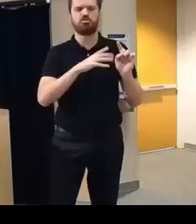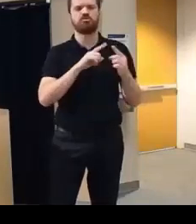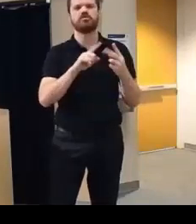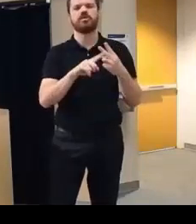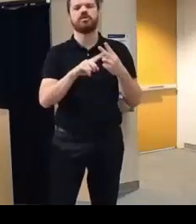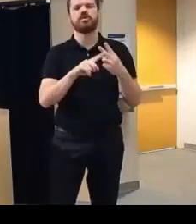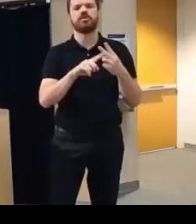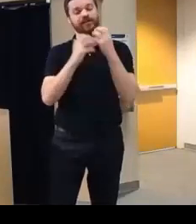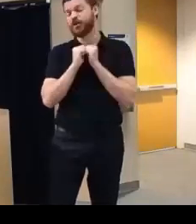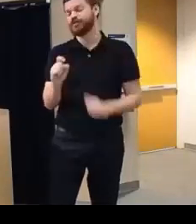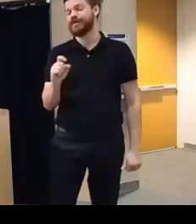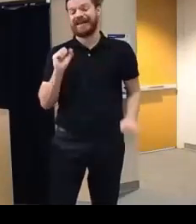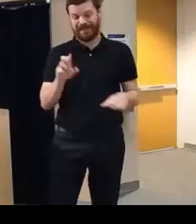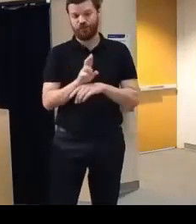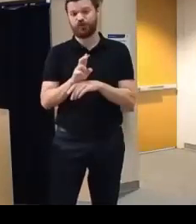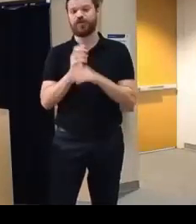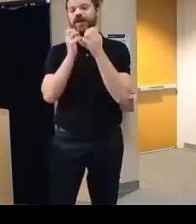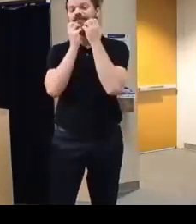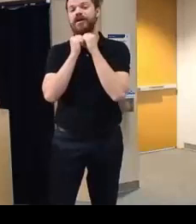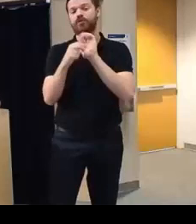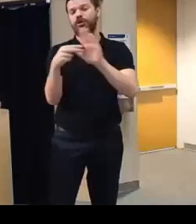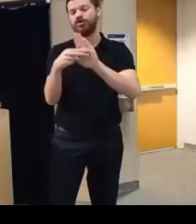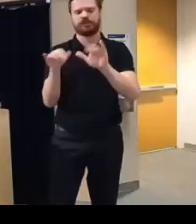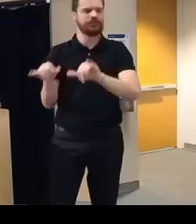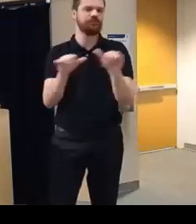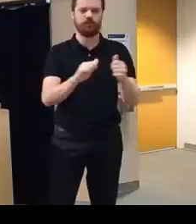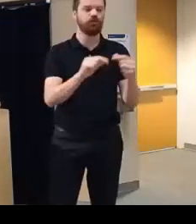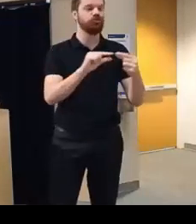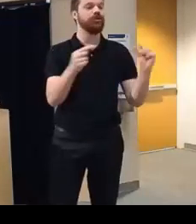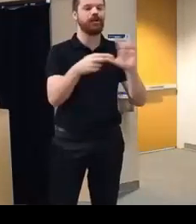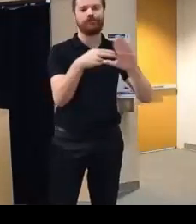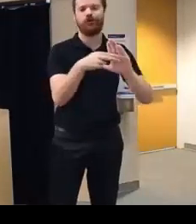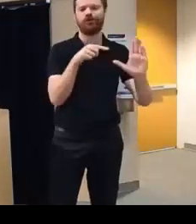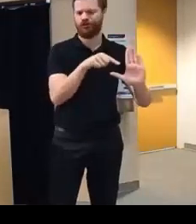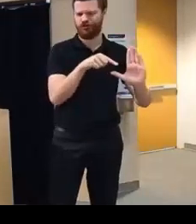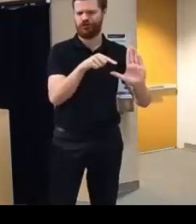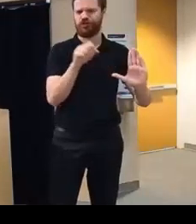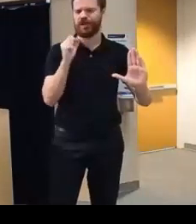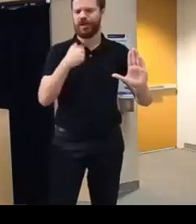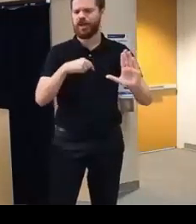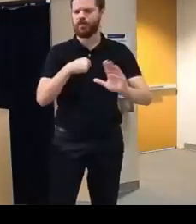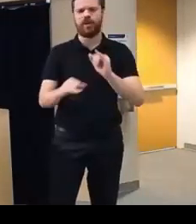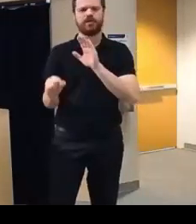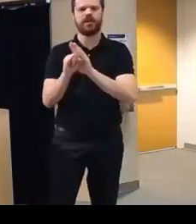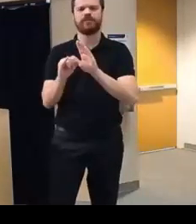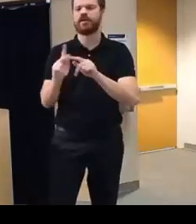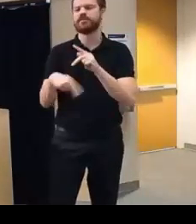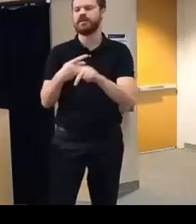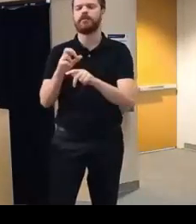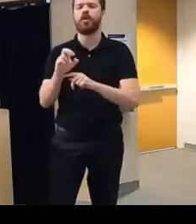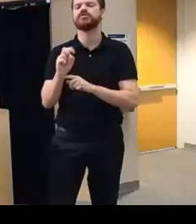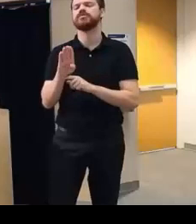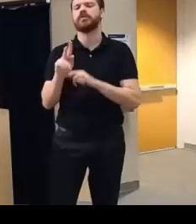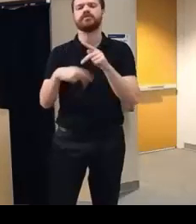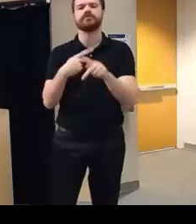their values? Could we use values markers, just like we use genetic markers, to identify types or subtypes of people